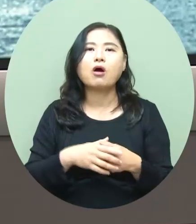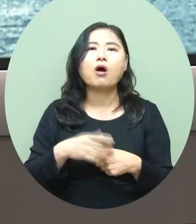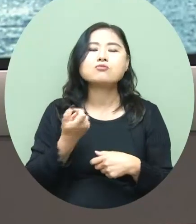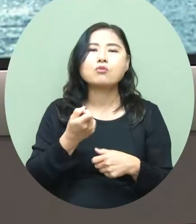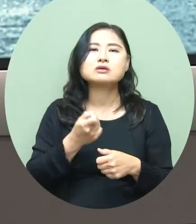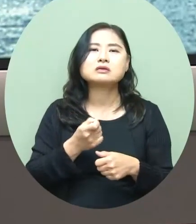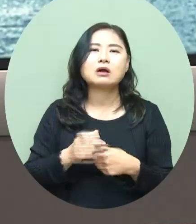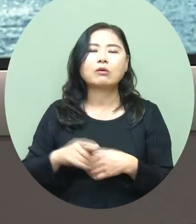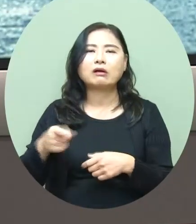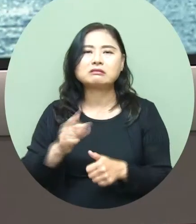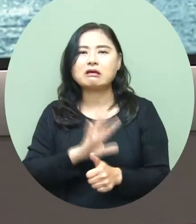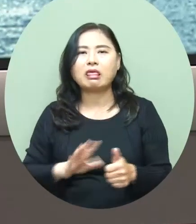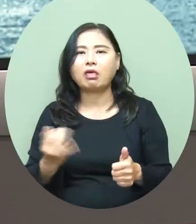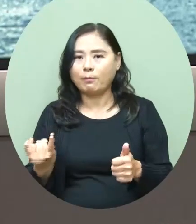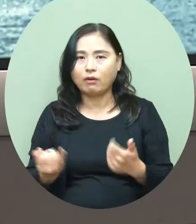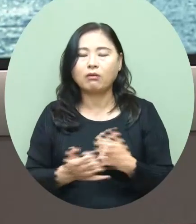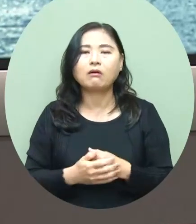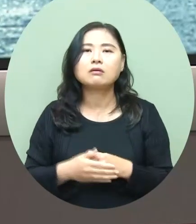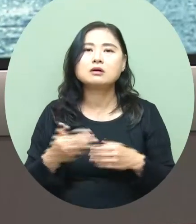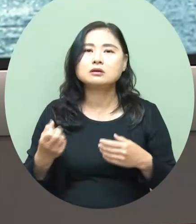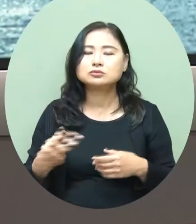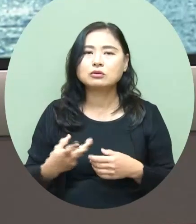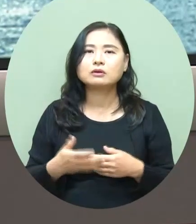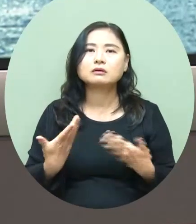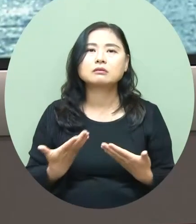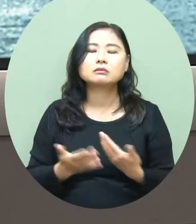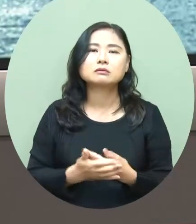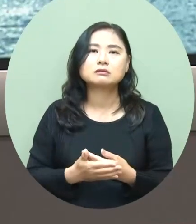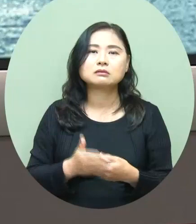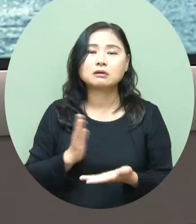vaccine, he could be prone to complications.